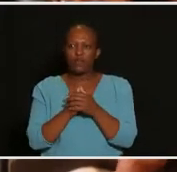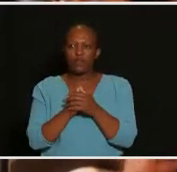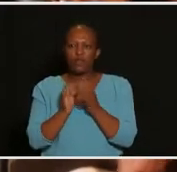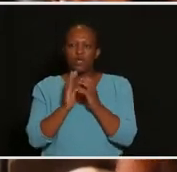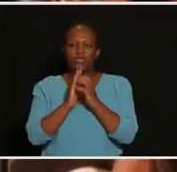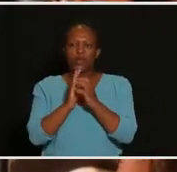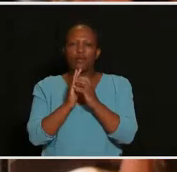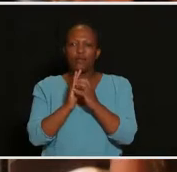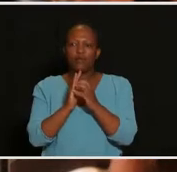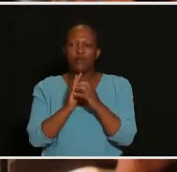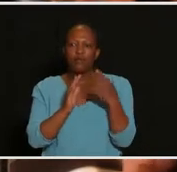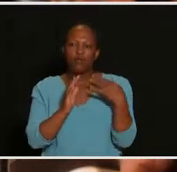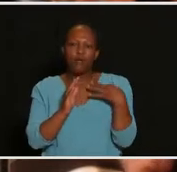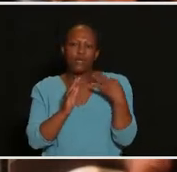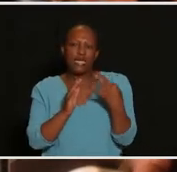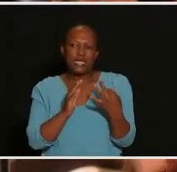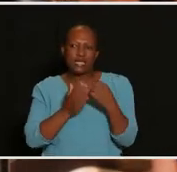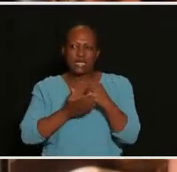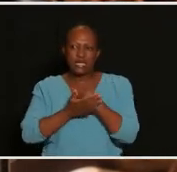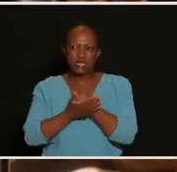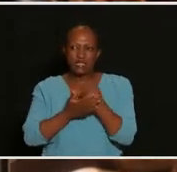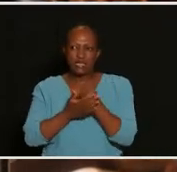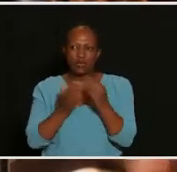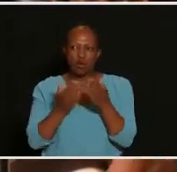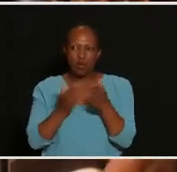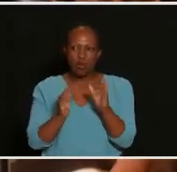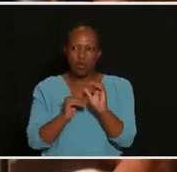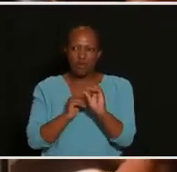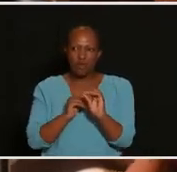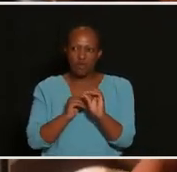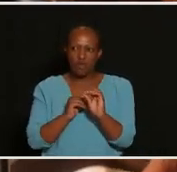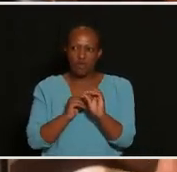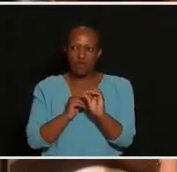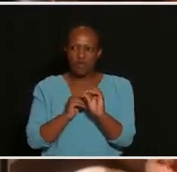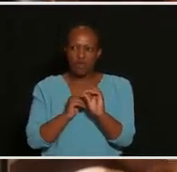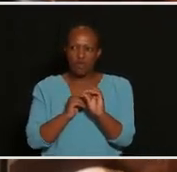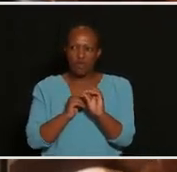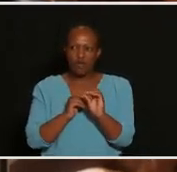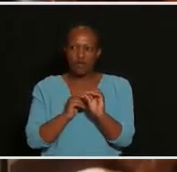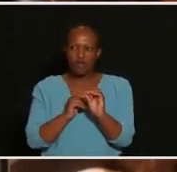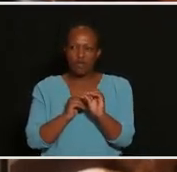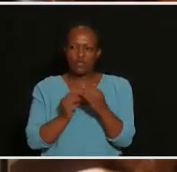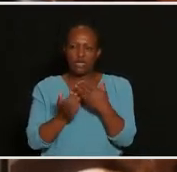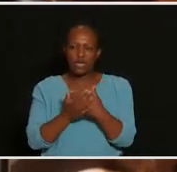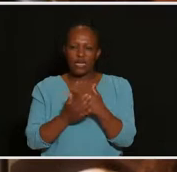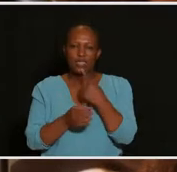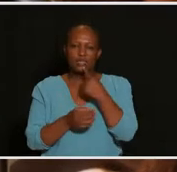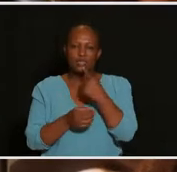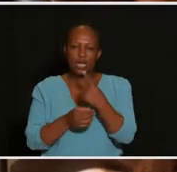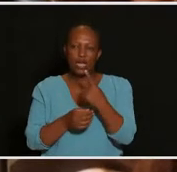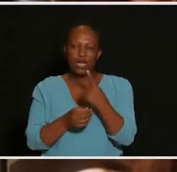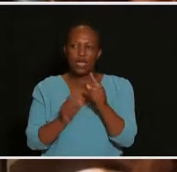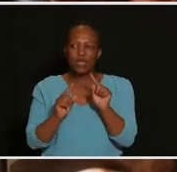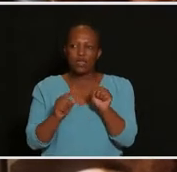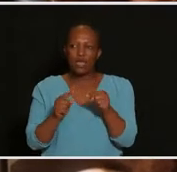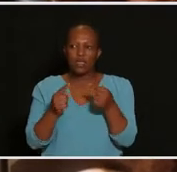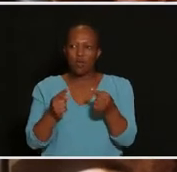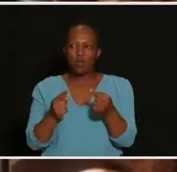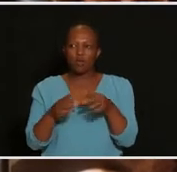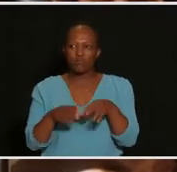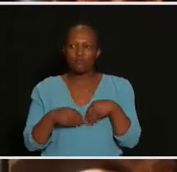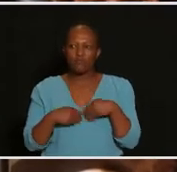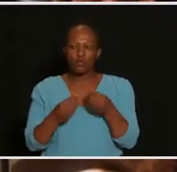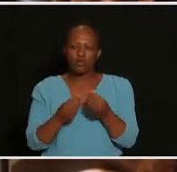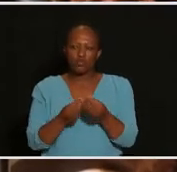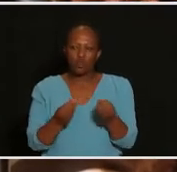the application registration is opening and then you'll find that they'll say no they won't be able to take the kids that is physically